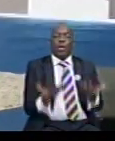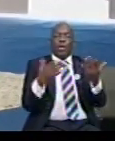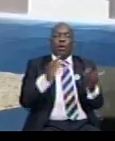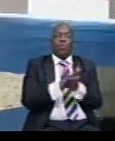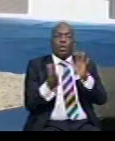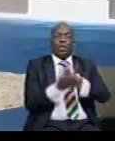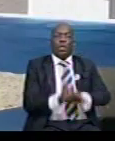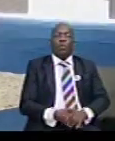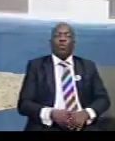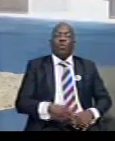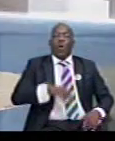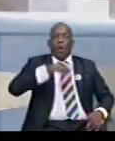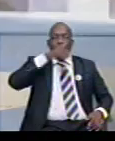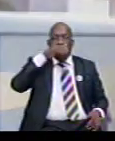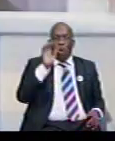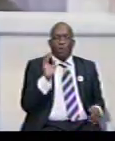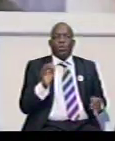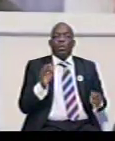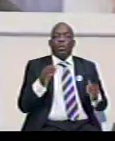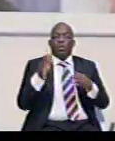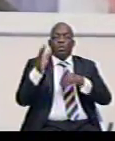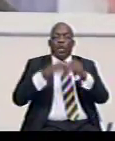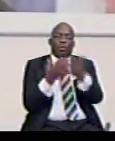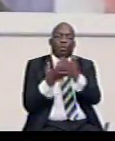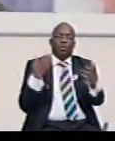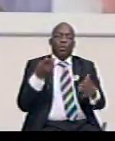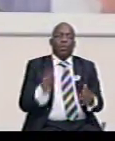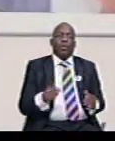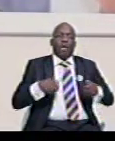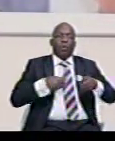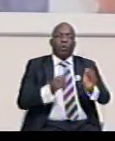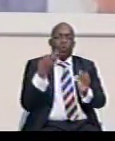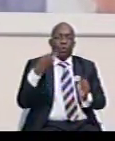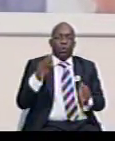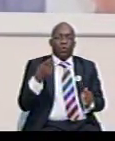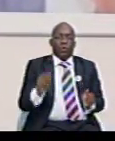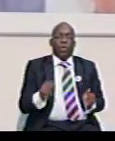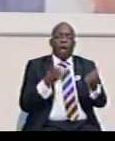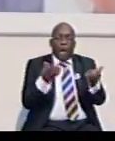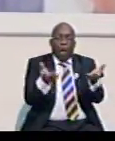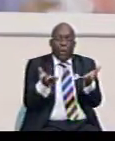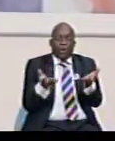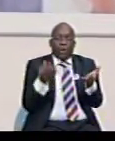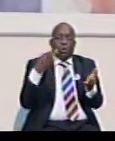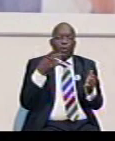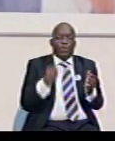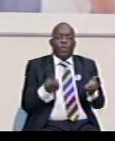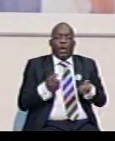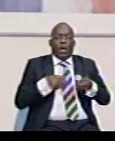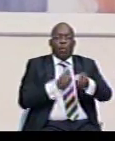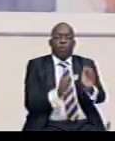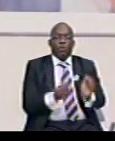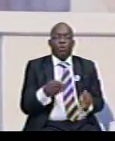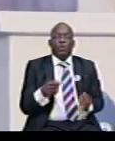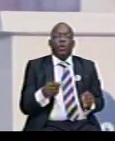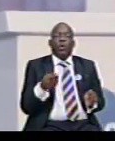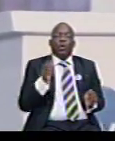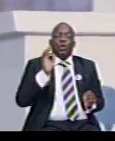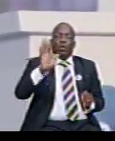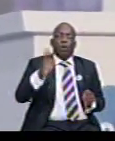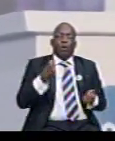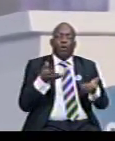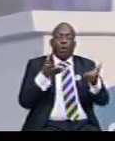the passion of the apostle, the passion of the man also went up. Your passion will